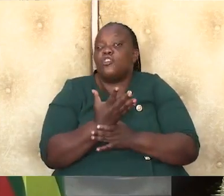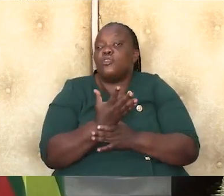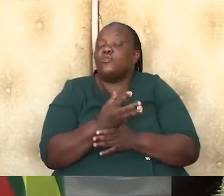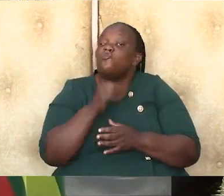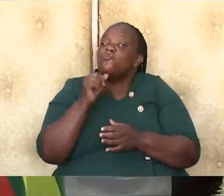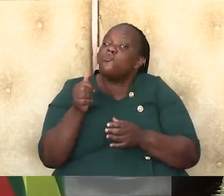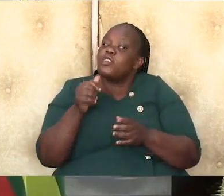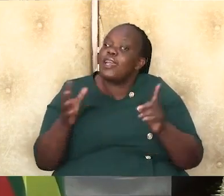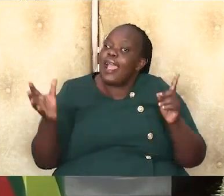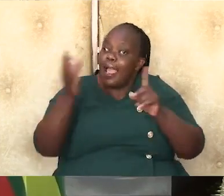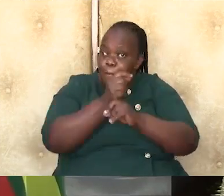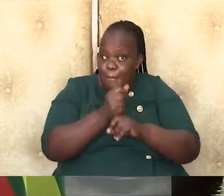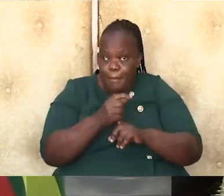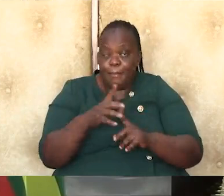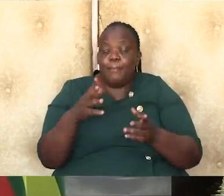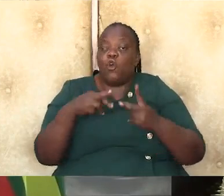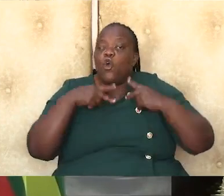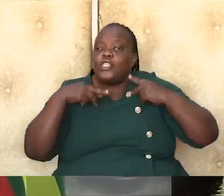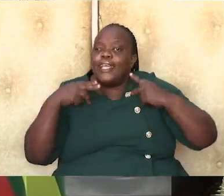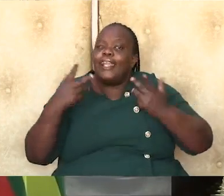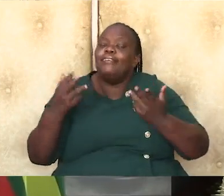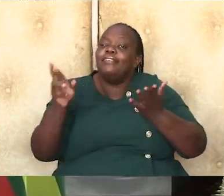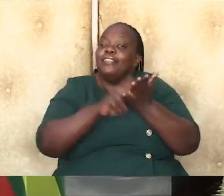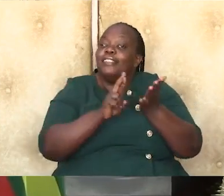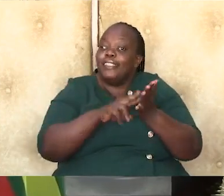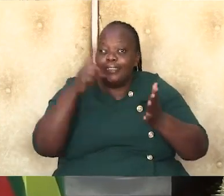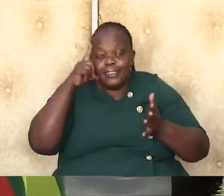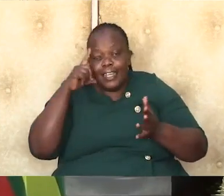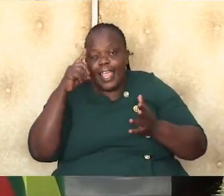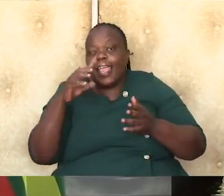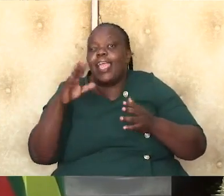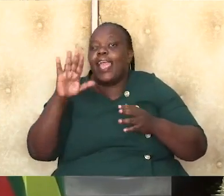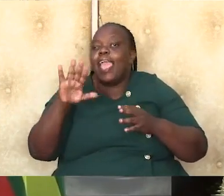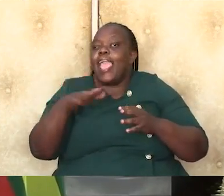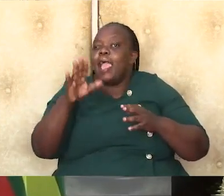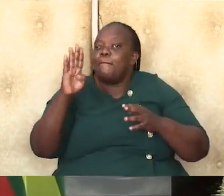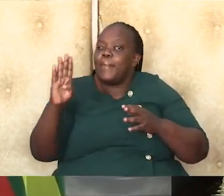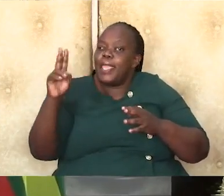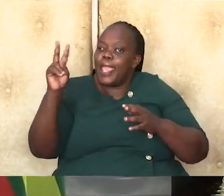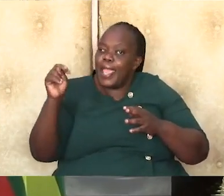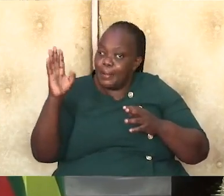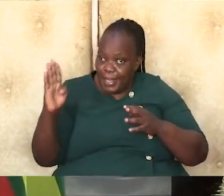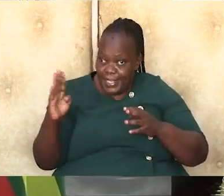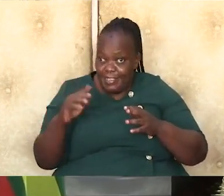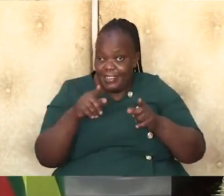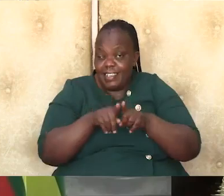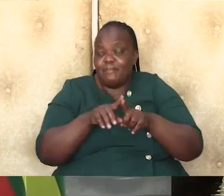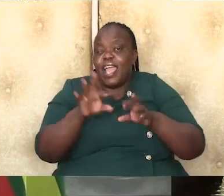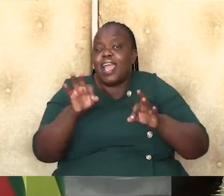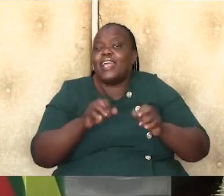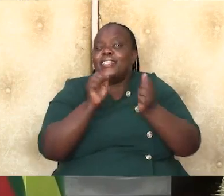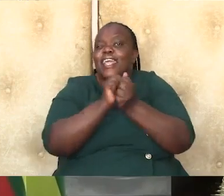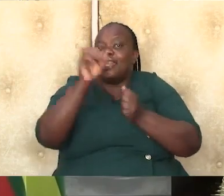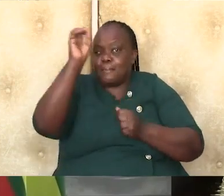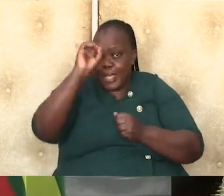not really capture bed occupancy in unregistered accommodation like Airbnbs and homestays, which account to about 10%